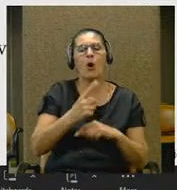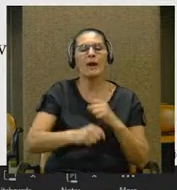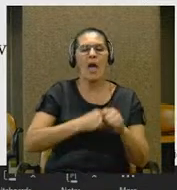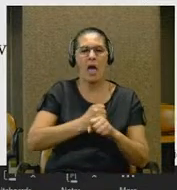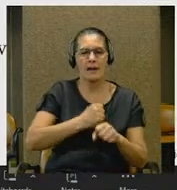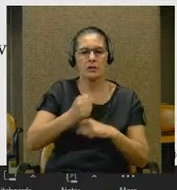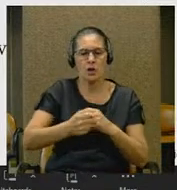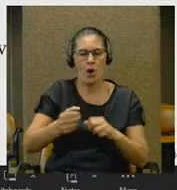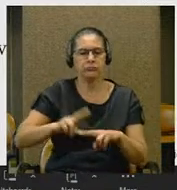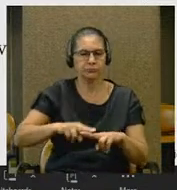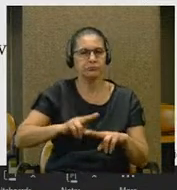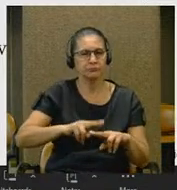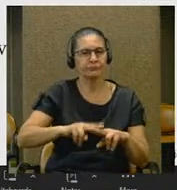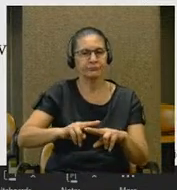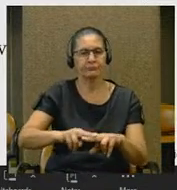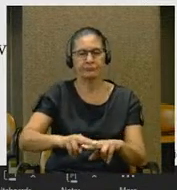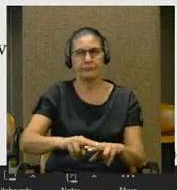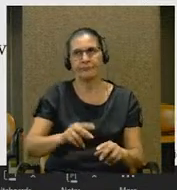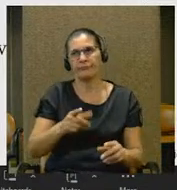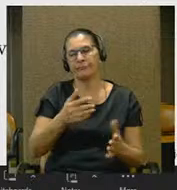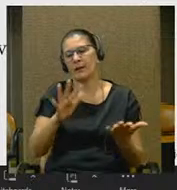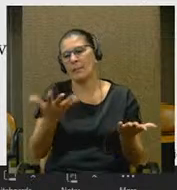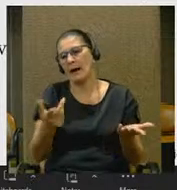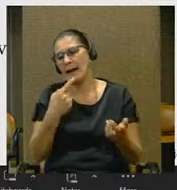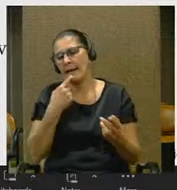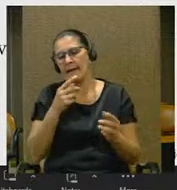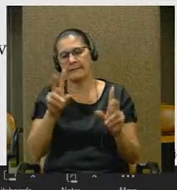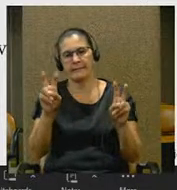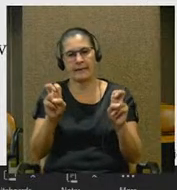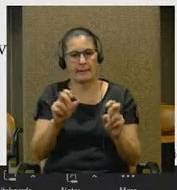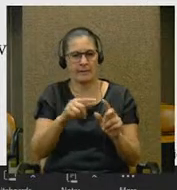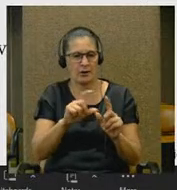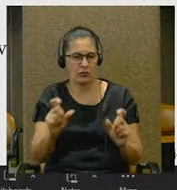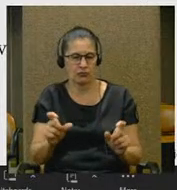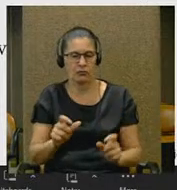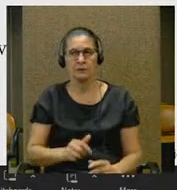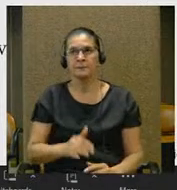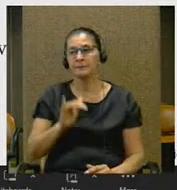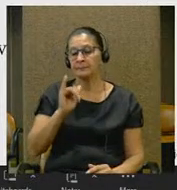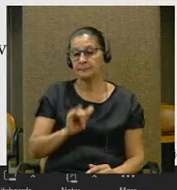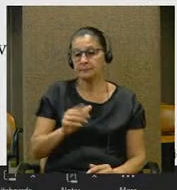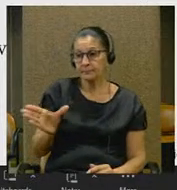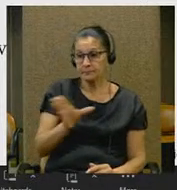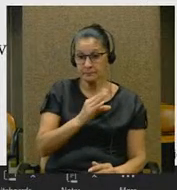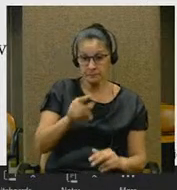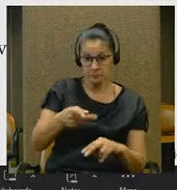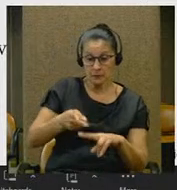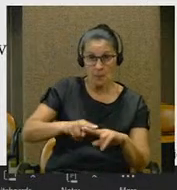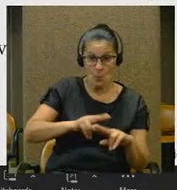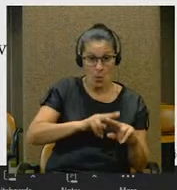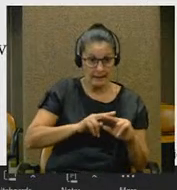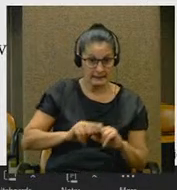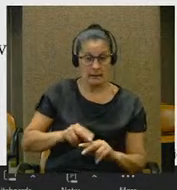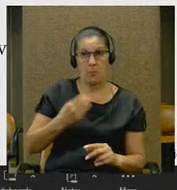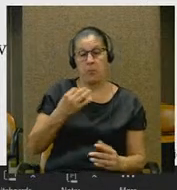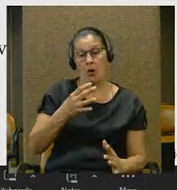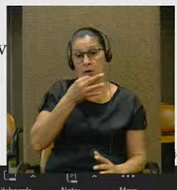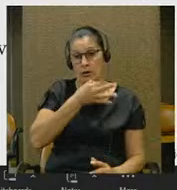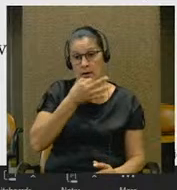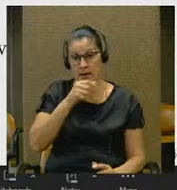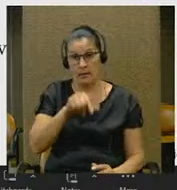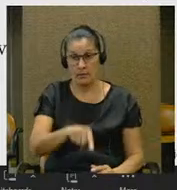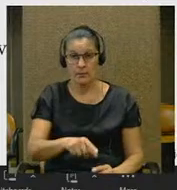per capita terms. And of all of these overdose deaths, about 70% of them involve